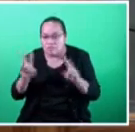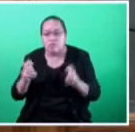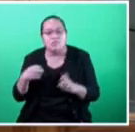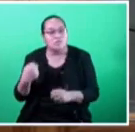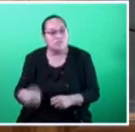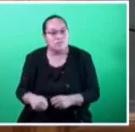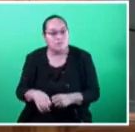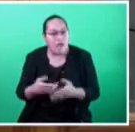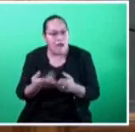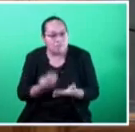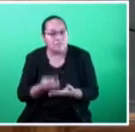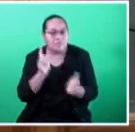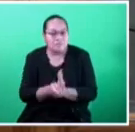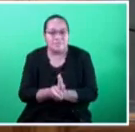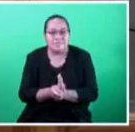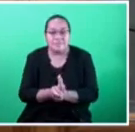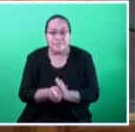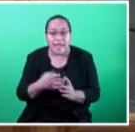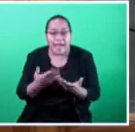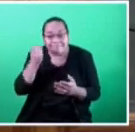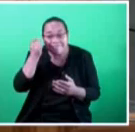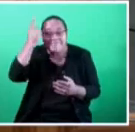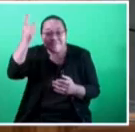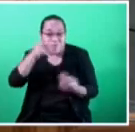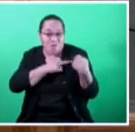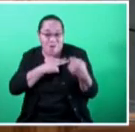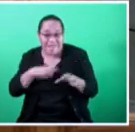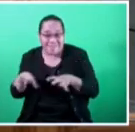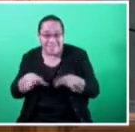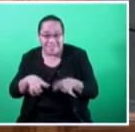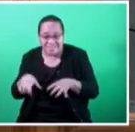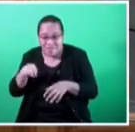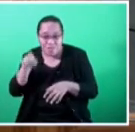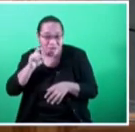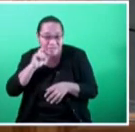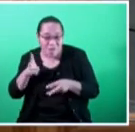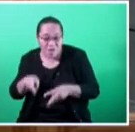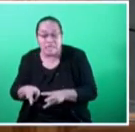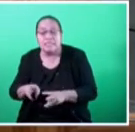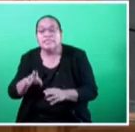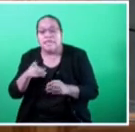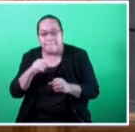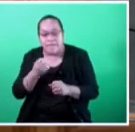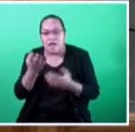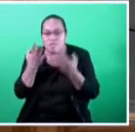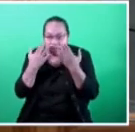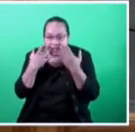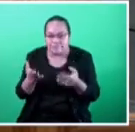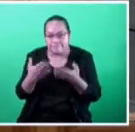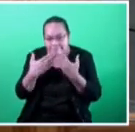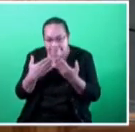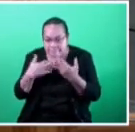Speaker, to understand the role and activities of the Department of Waterways, it is important that we understand and appreciate the importance